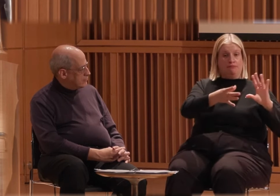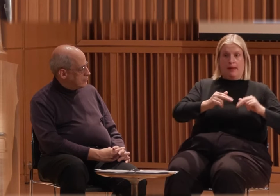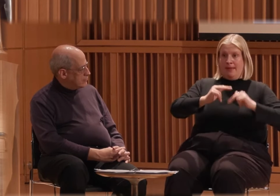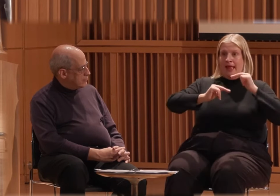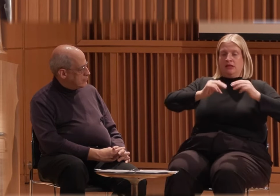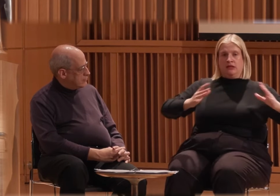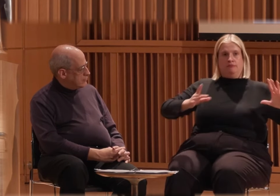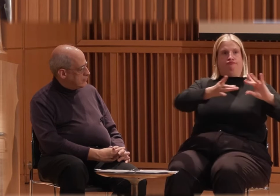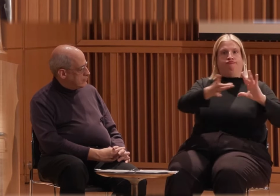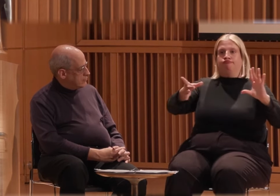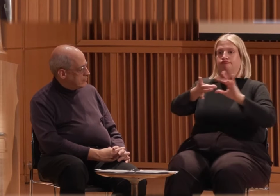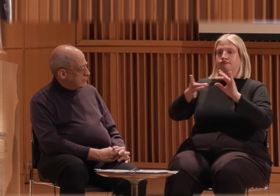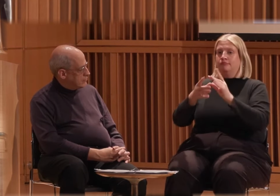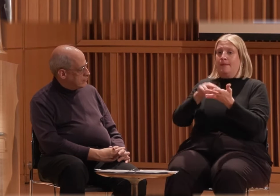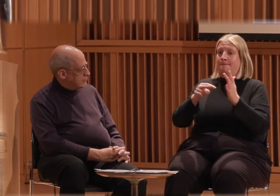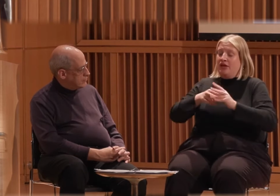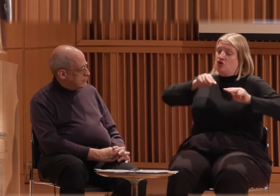the research early on also.